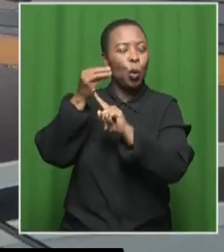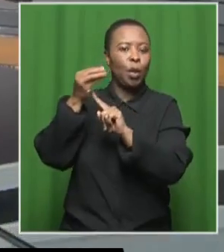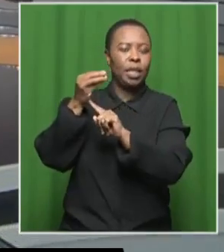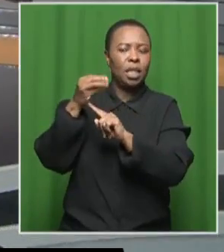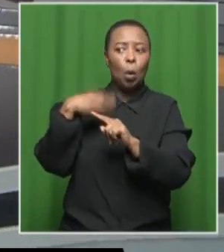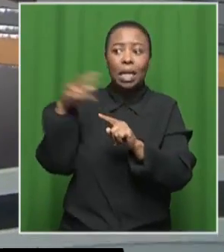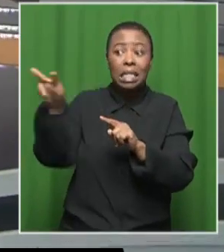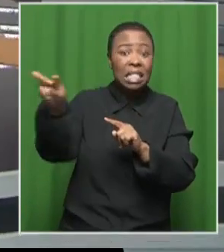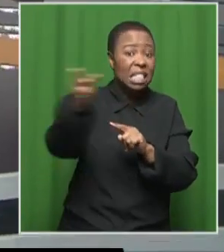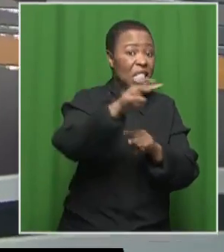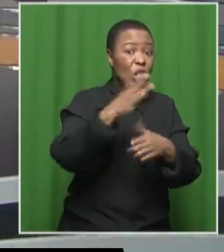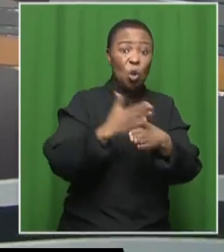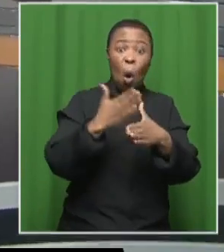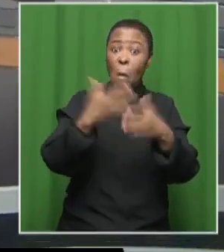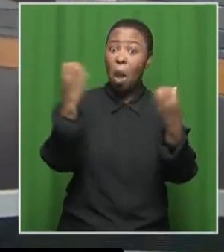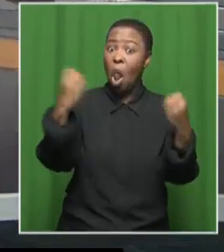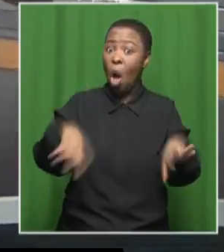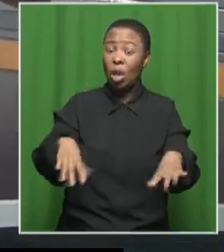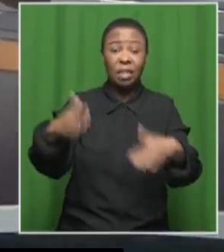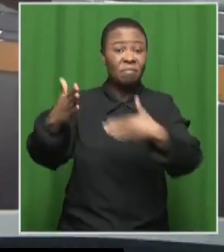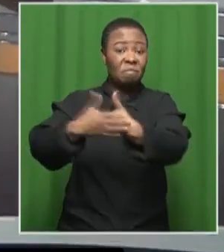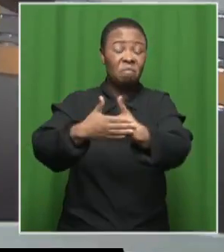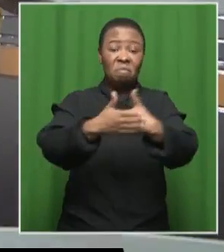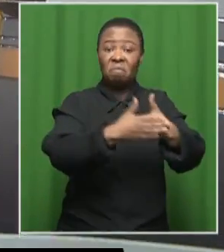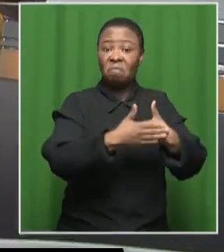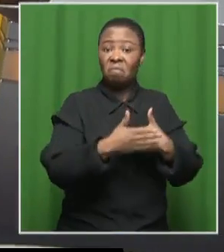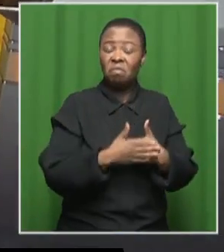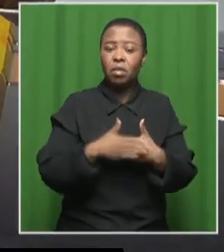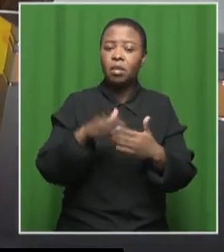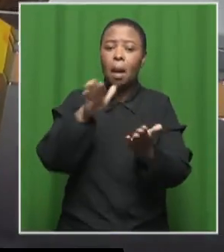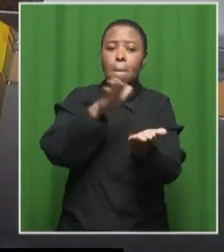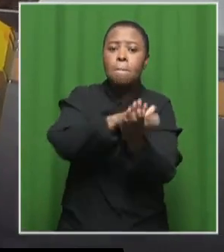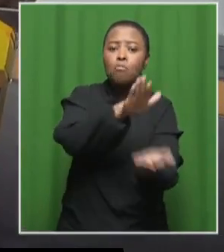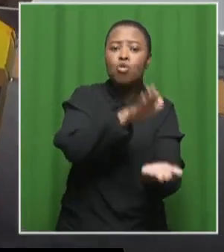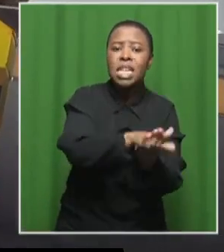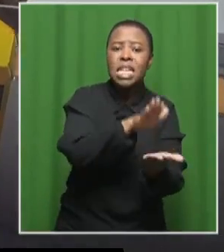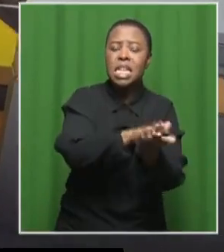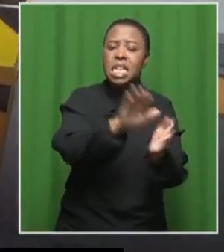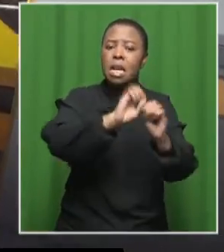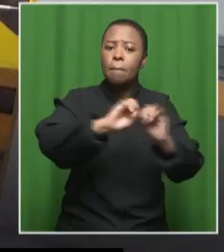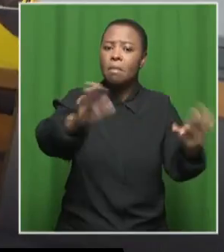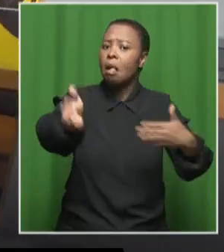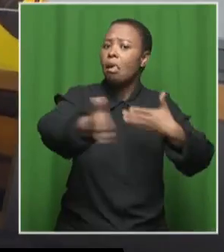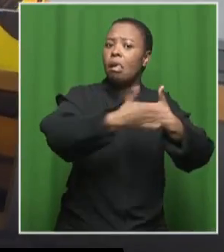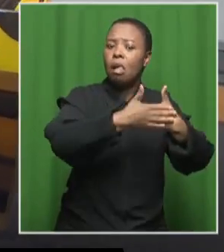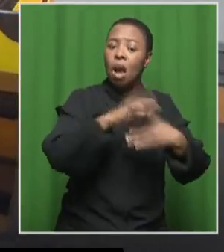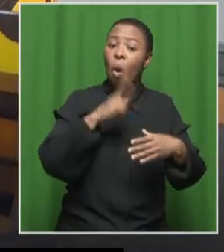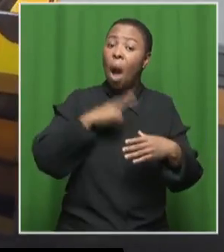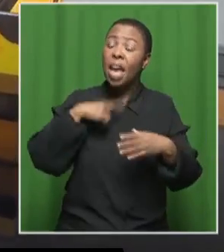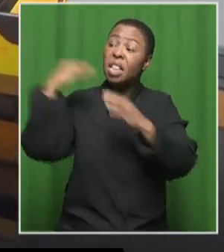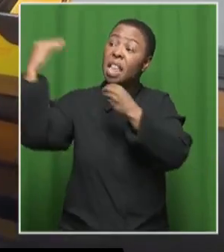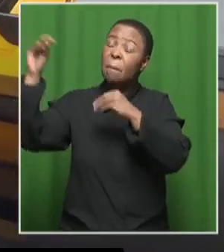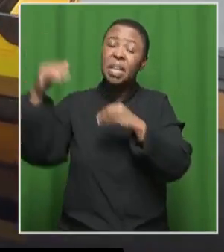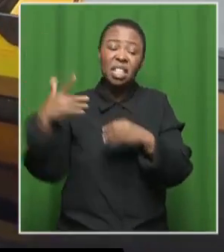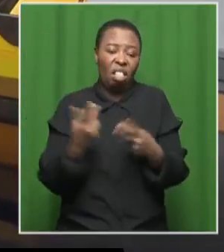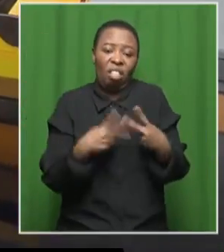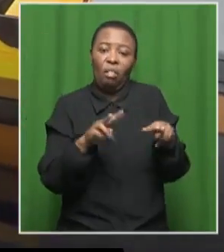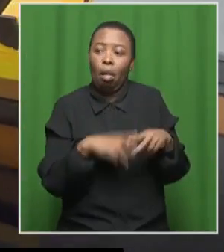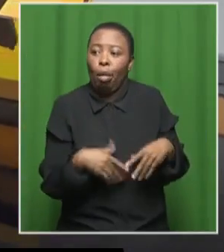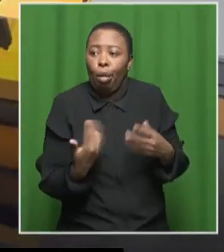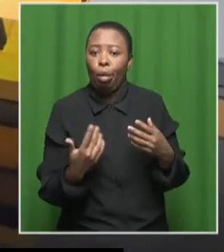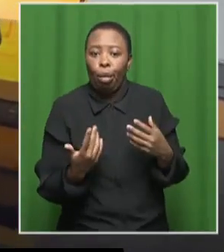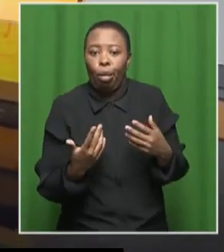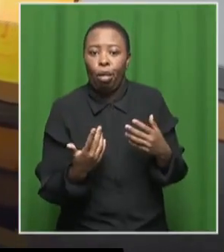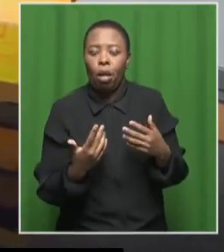job losses all over the place with shutting down of print publications, and because corporates don't see the value in it. But if you stop seeing